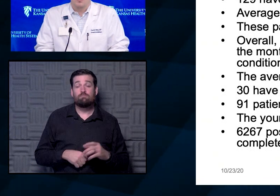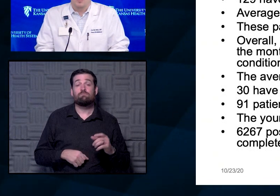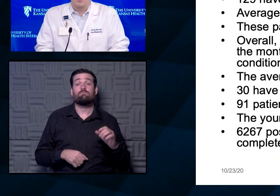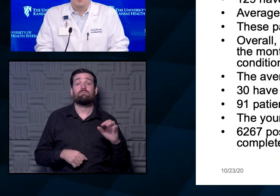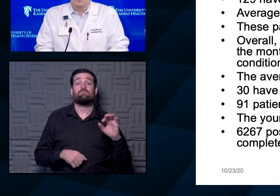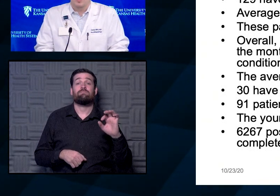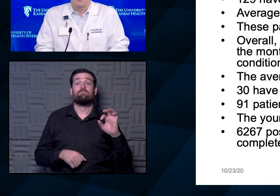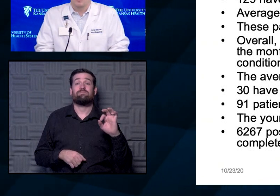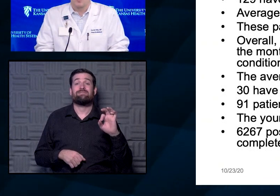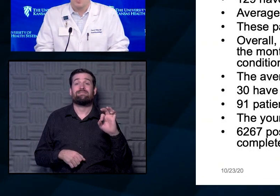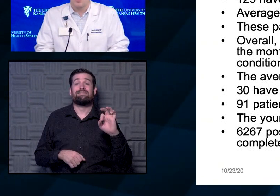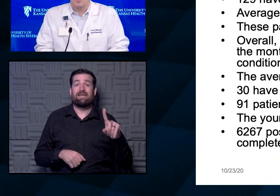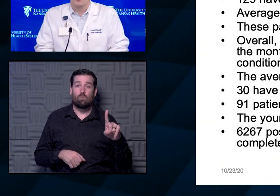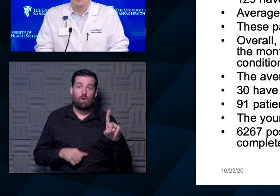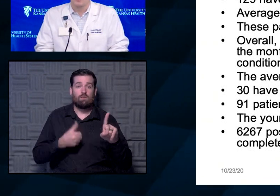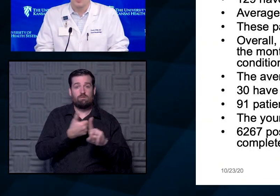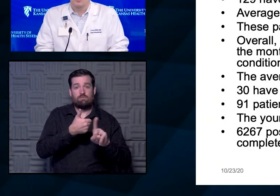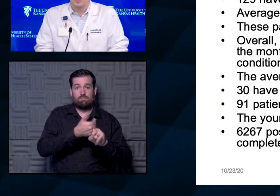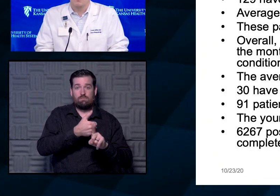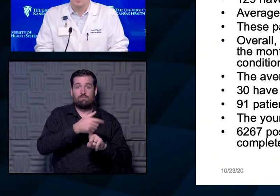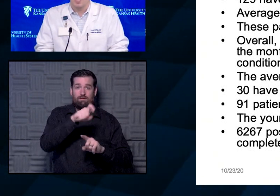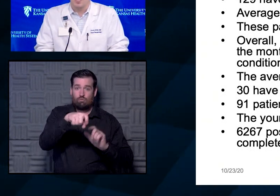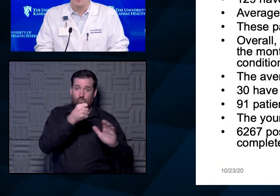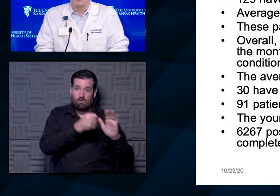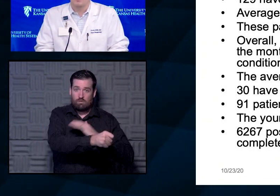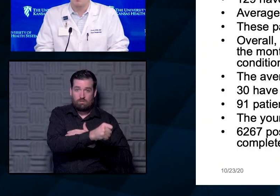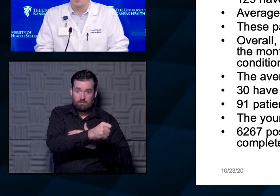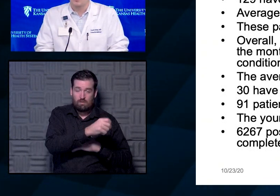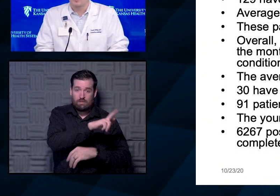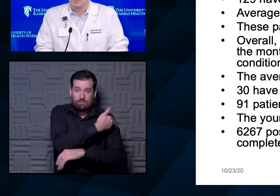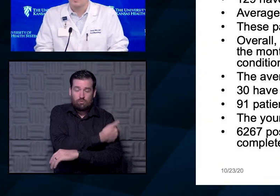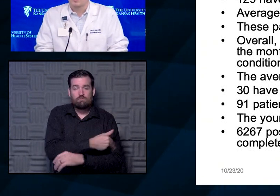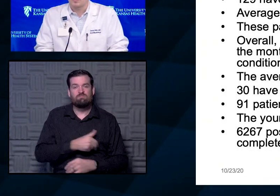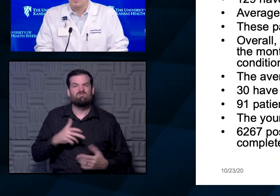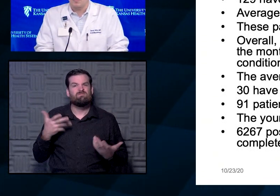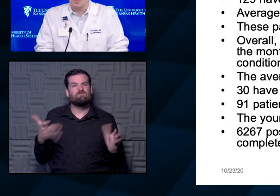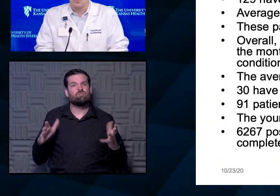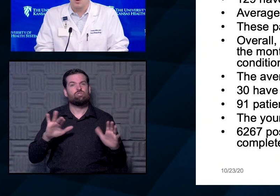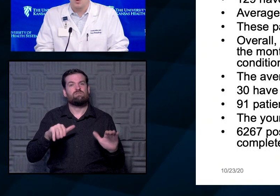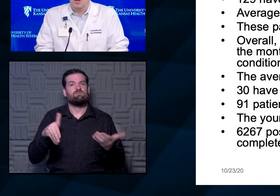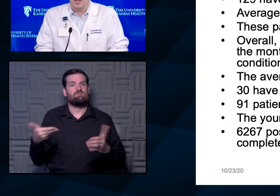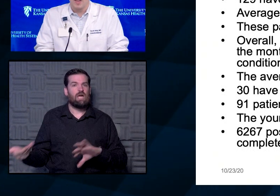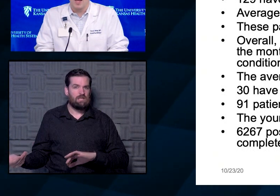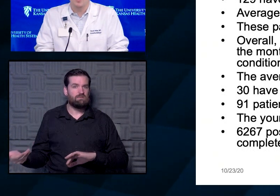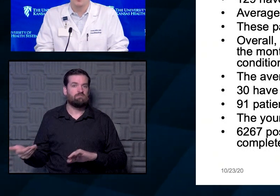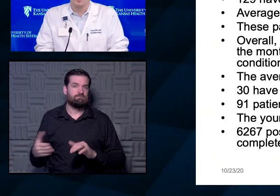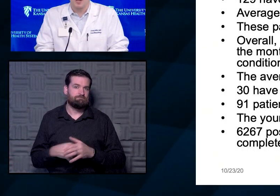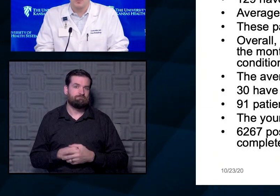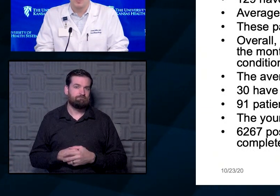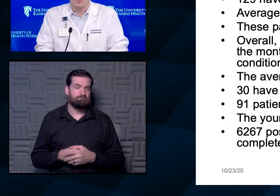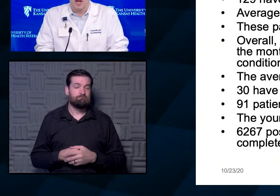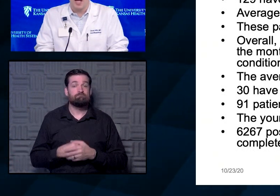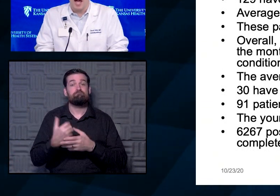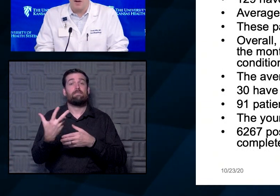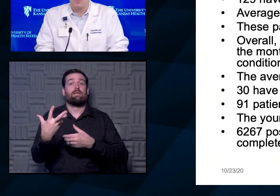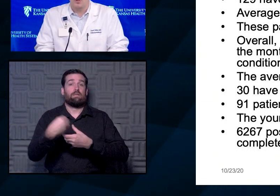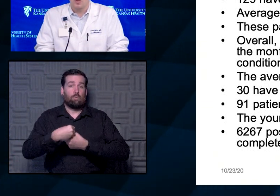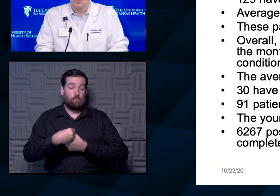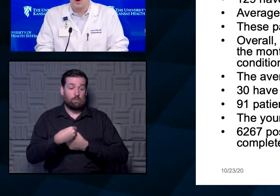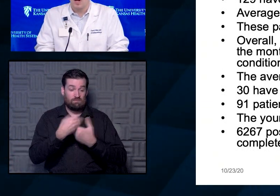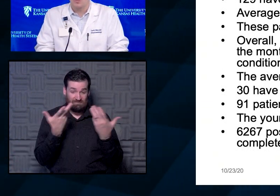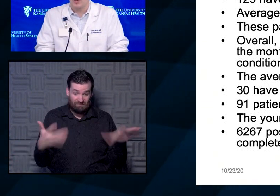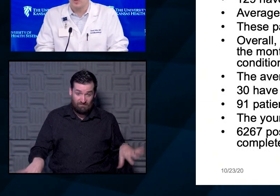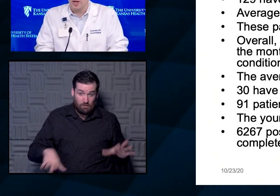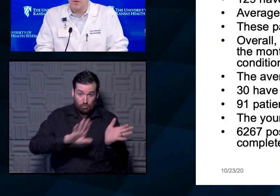91 of those patients that have required hospitalization have died at some point. So again, that includes patients that have died